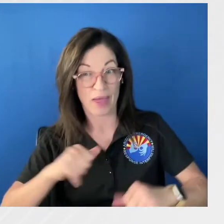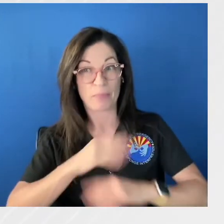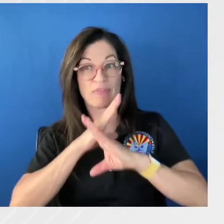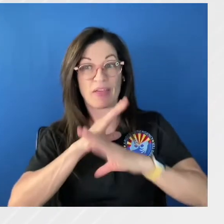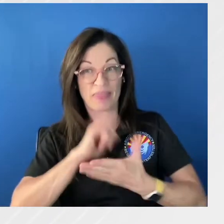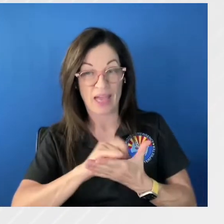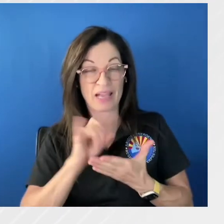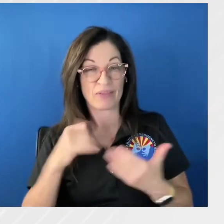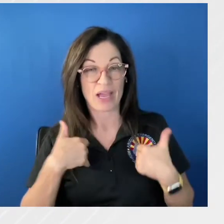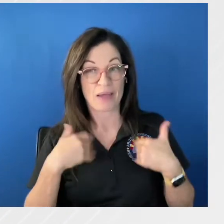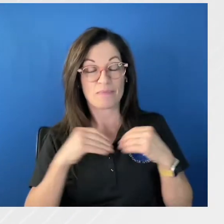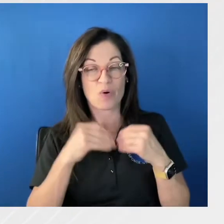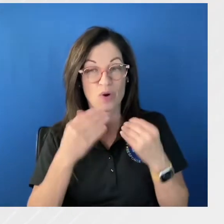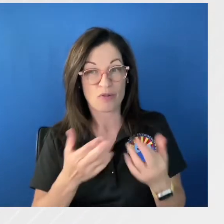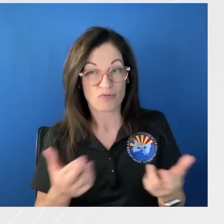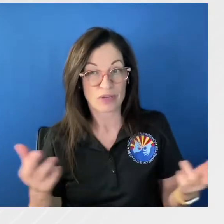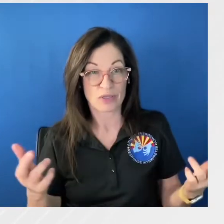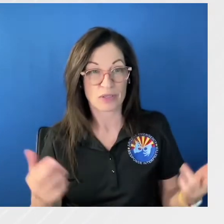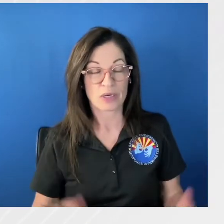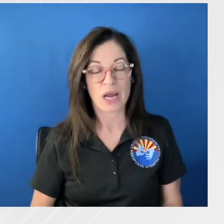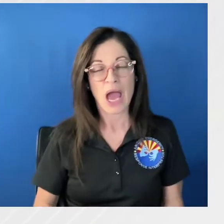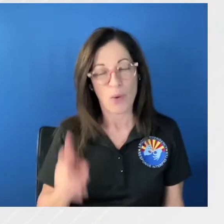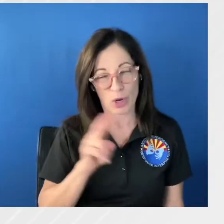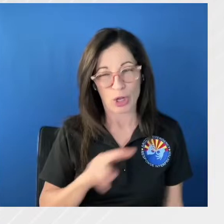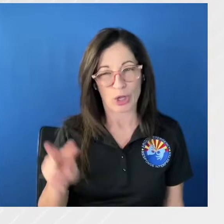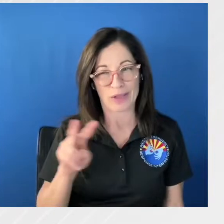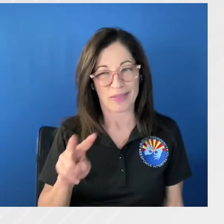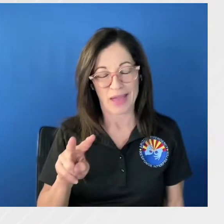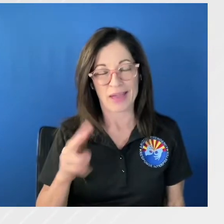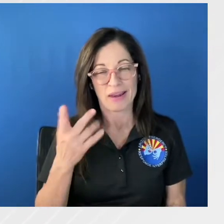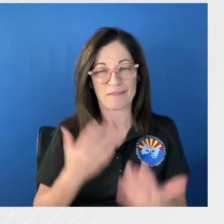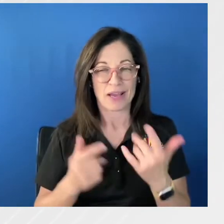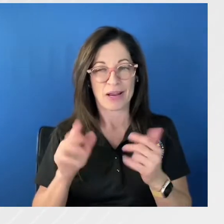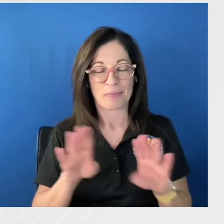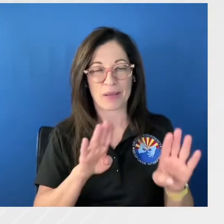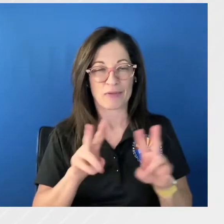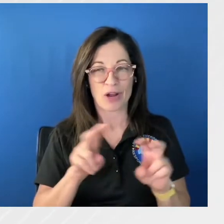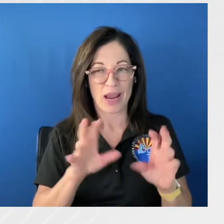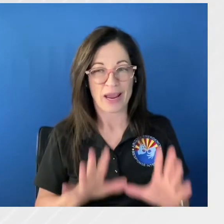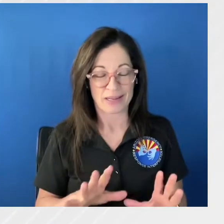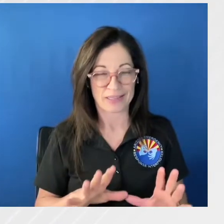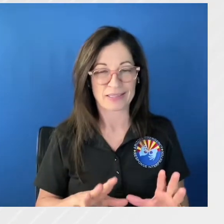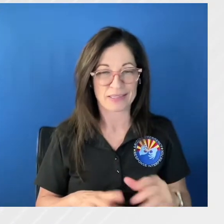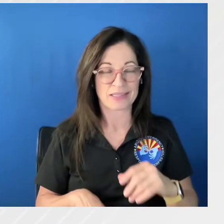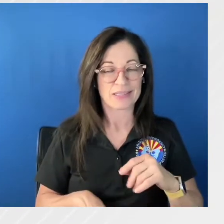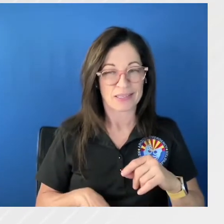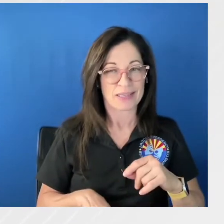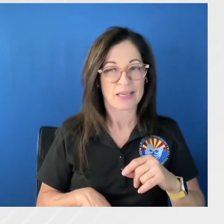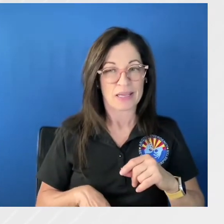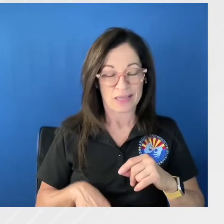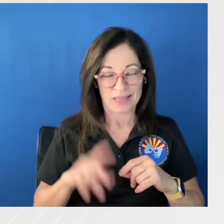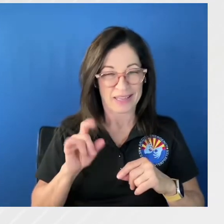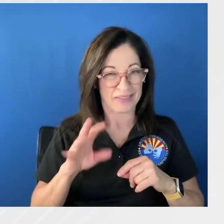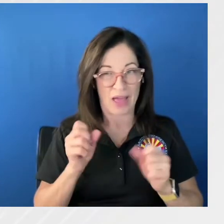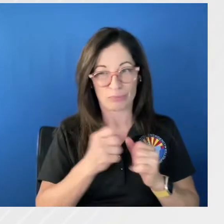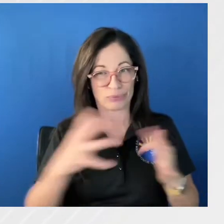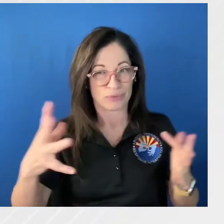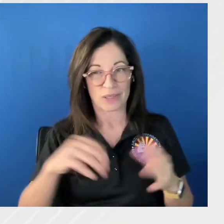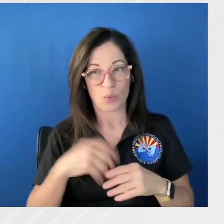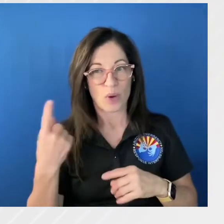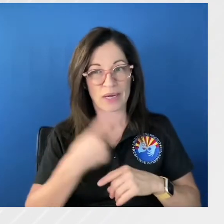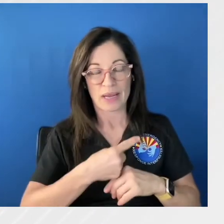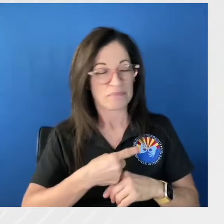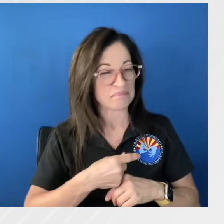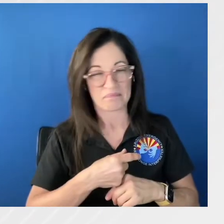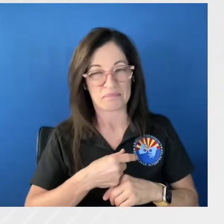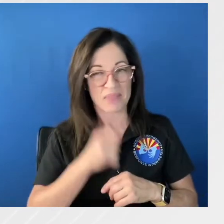behavior analyst there, the 1% of the 1% day. I'm not sure that was preventable. I really don't. I think all the air tankers and all the firefighters in the